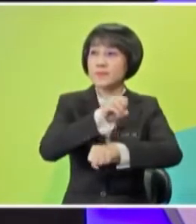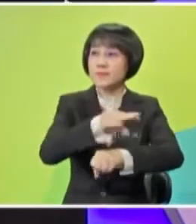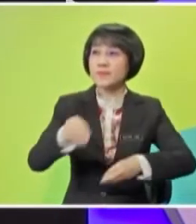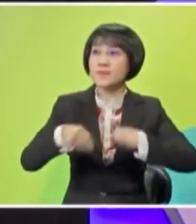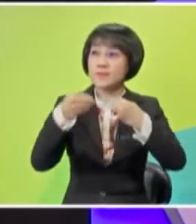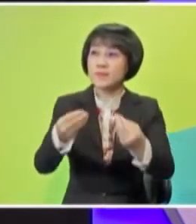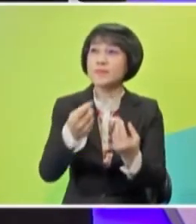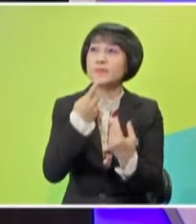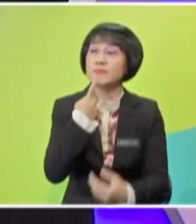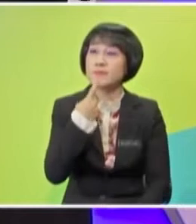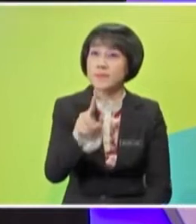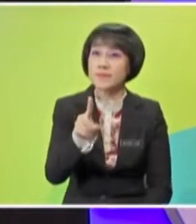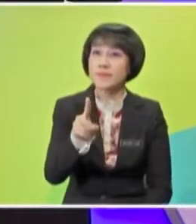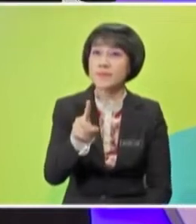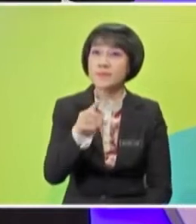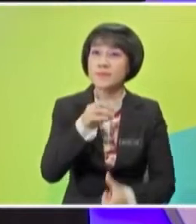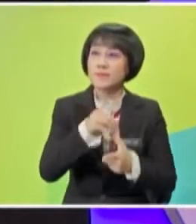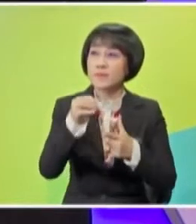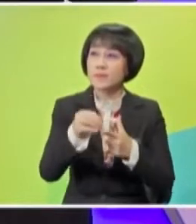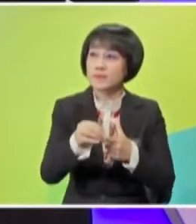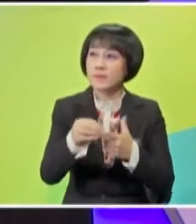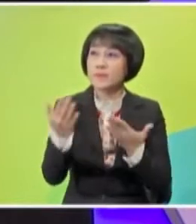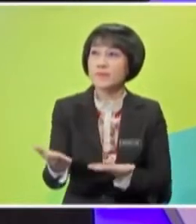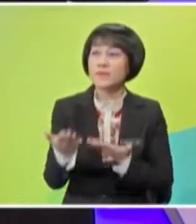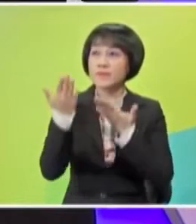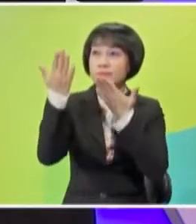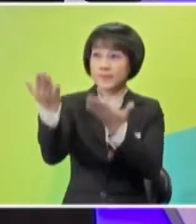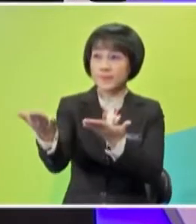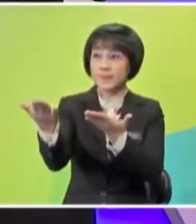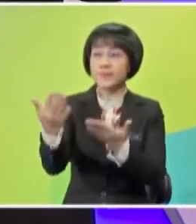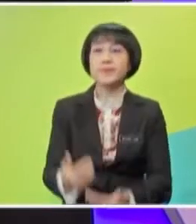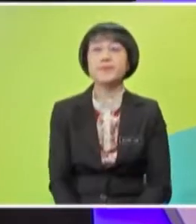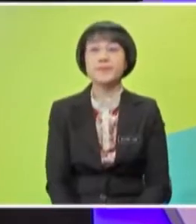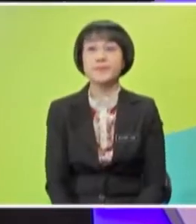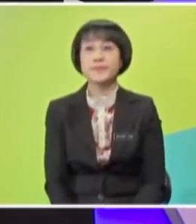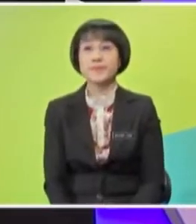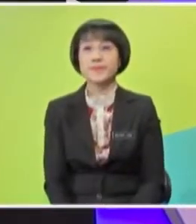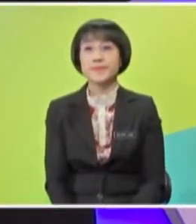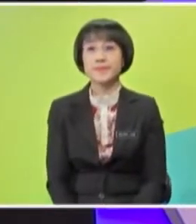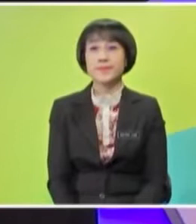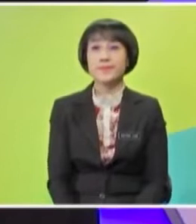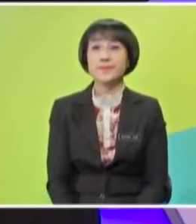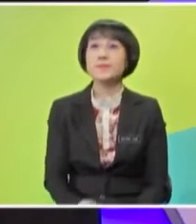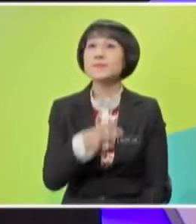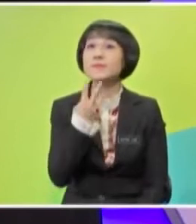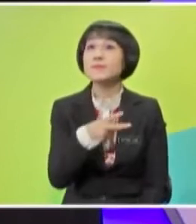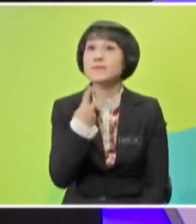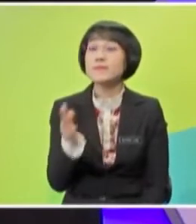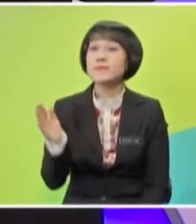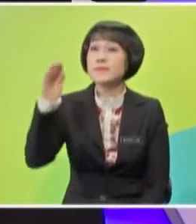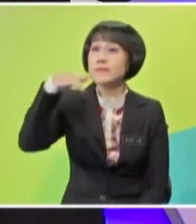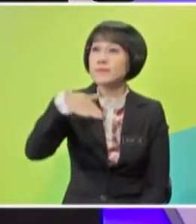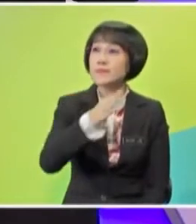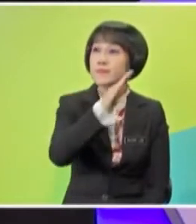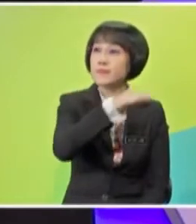So that's why the topic here is advice, orders, or suggestions. Because as I mentioned just now about tones,